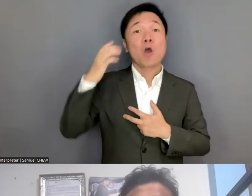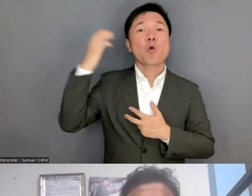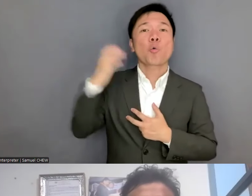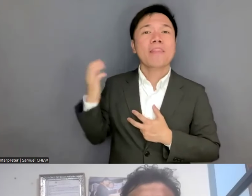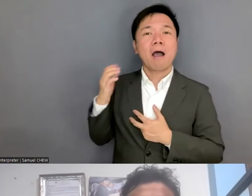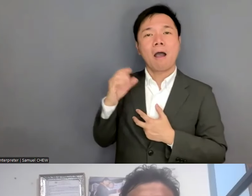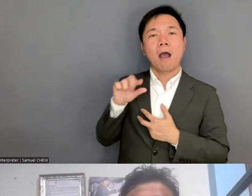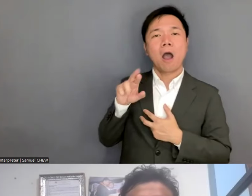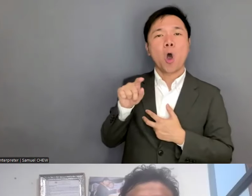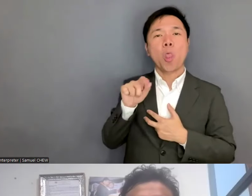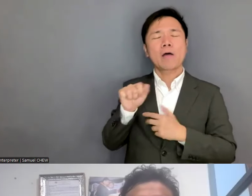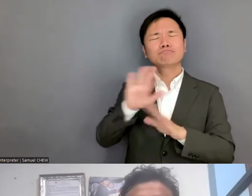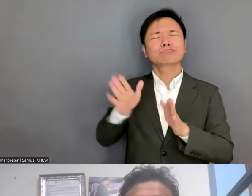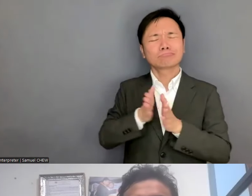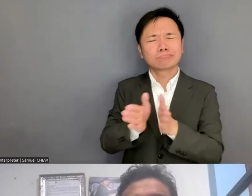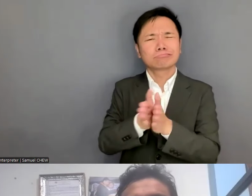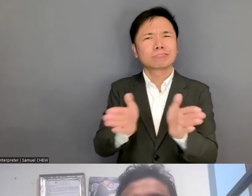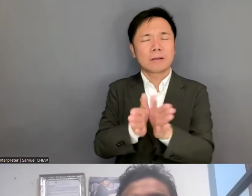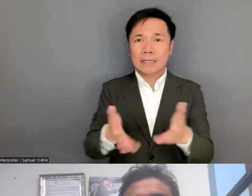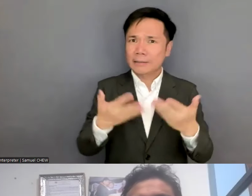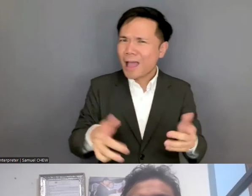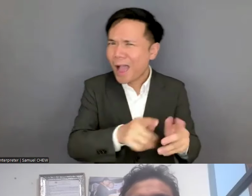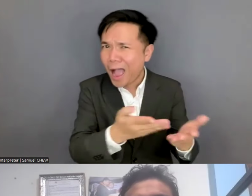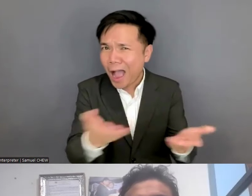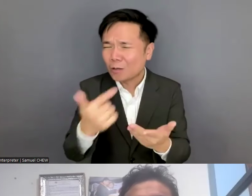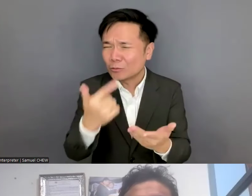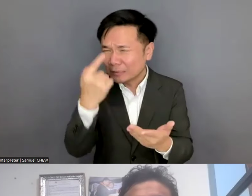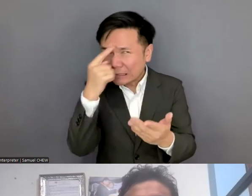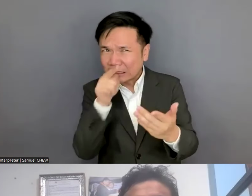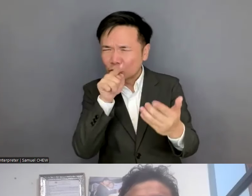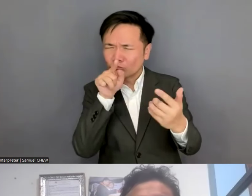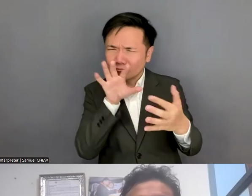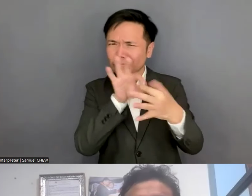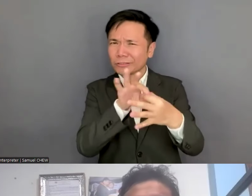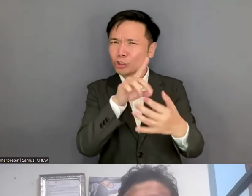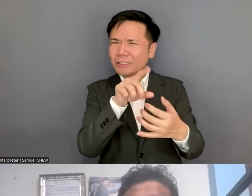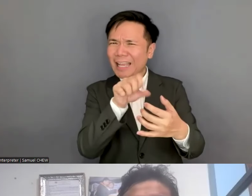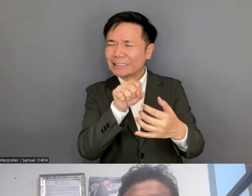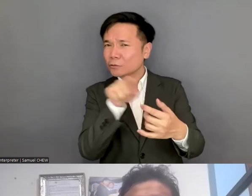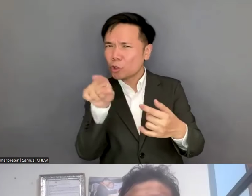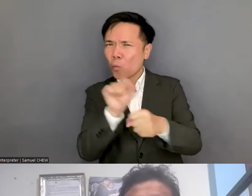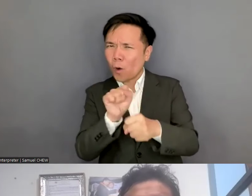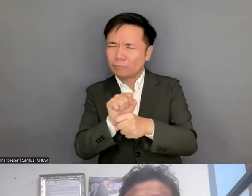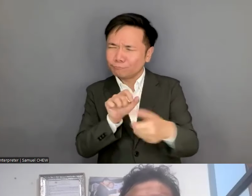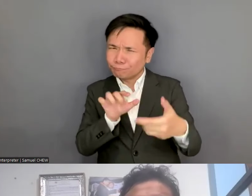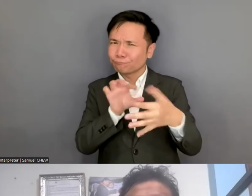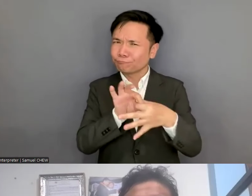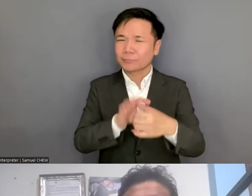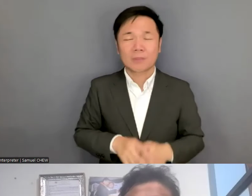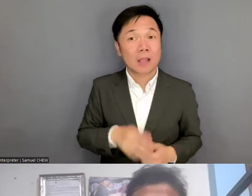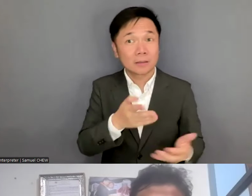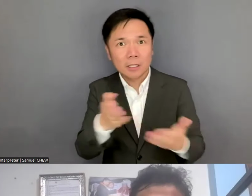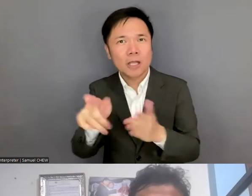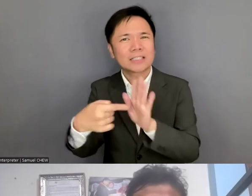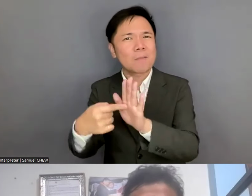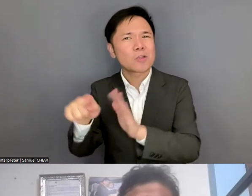really means tangibly with the Global Disability Summit. So we can see the work that y'all are doing in Nepal